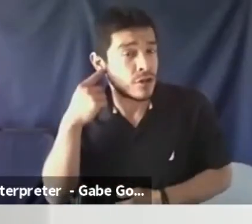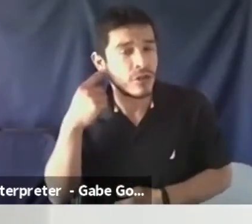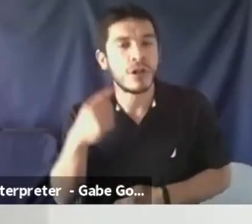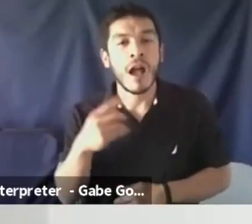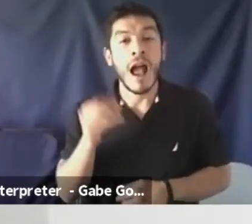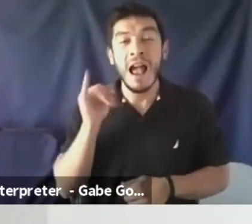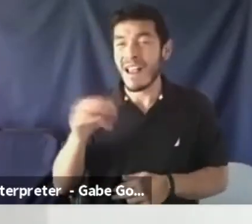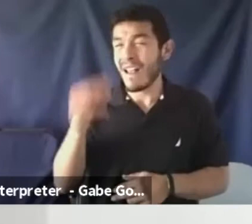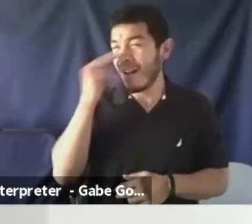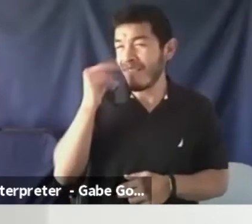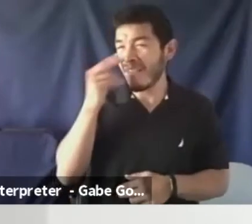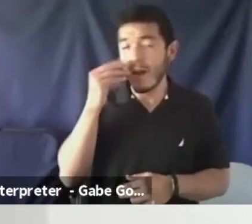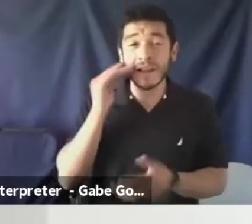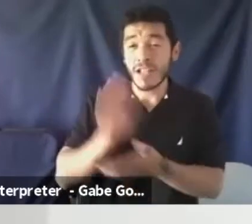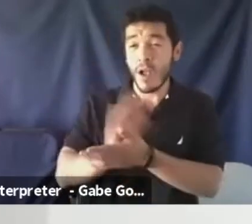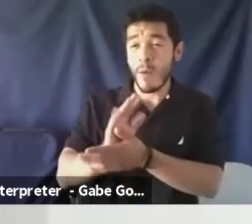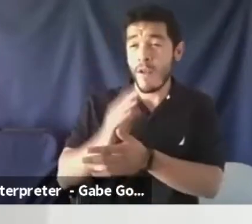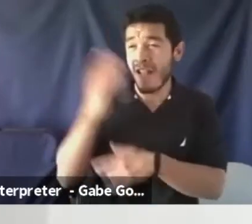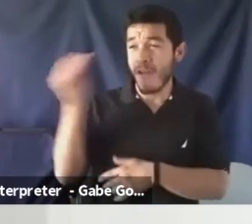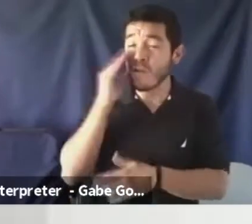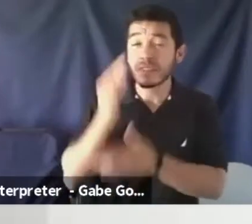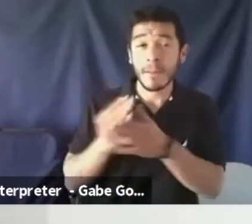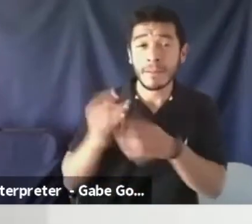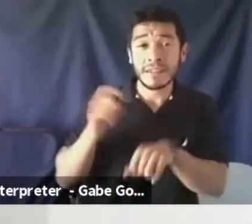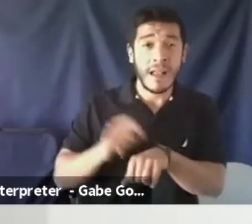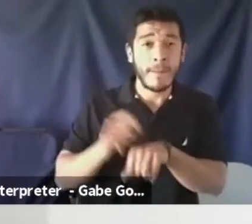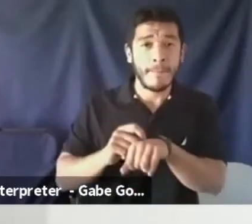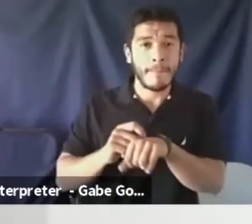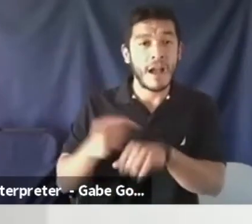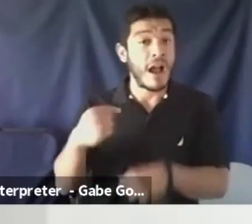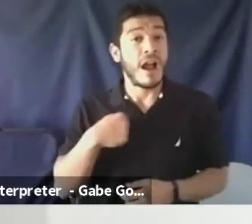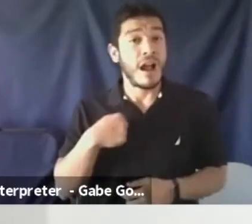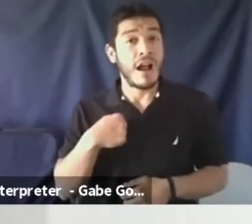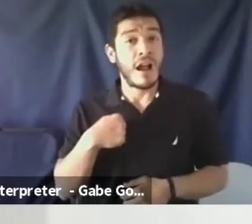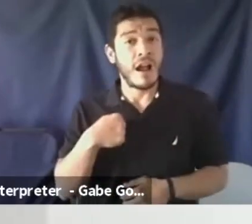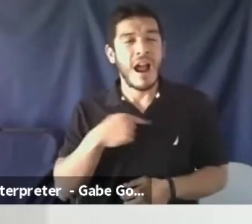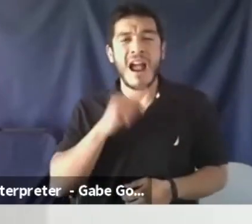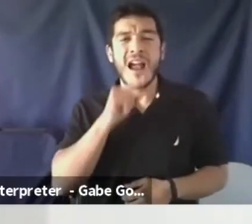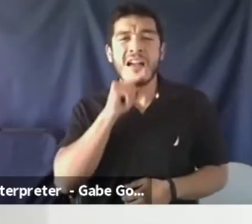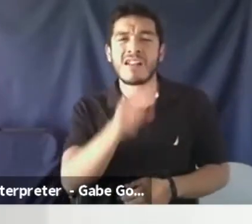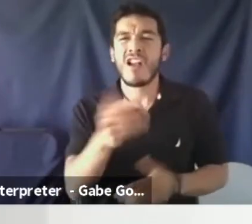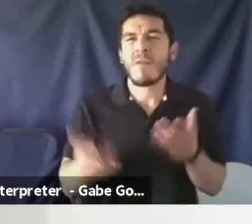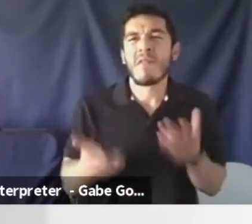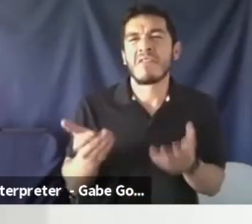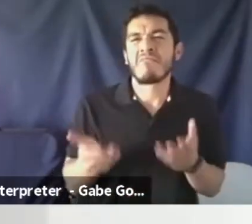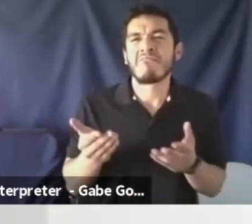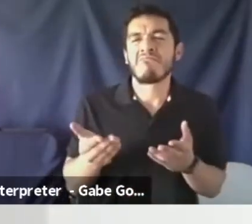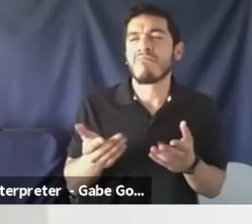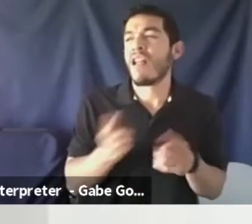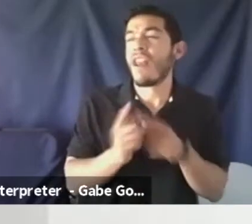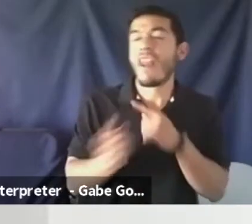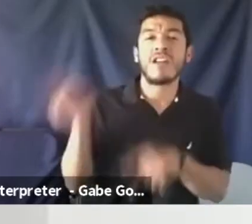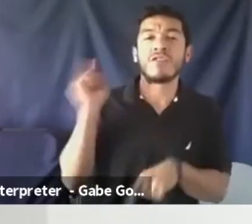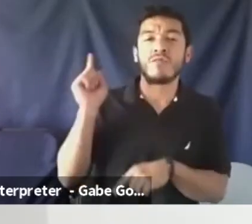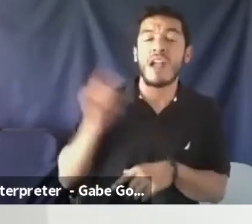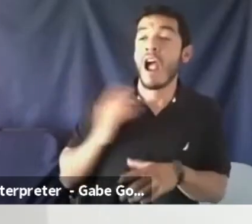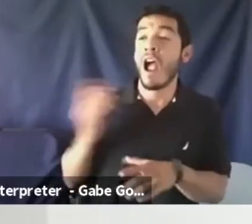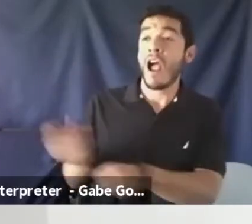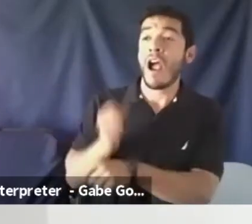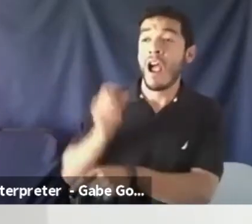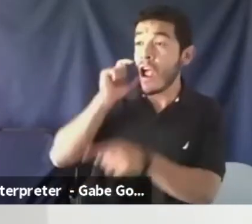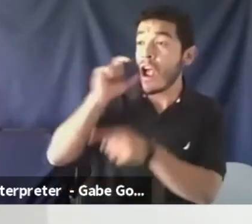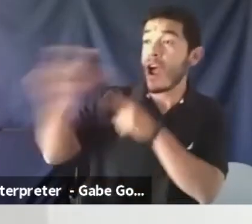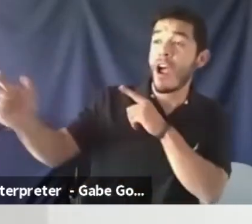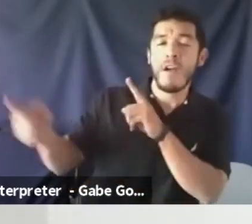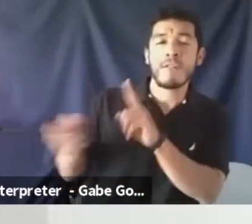because now that the movie has been out for some time, I actually maybe about a week ago, I got a call from Chairman